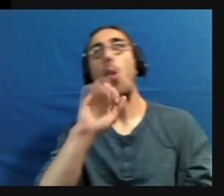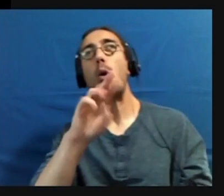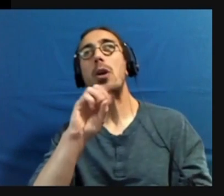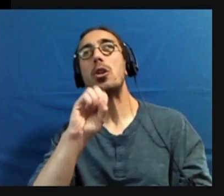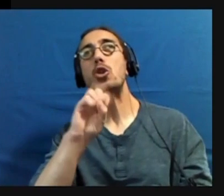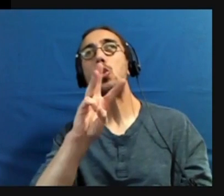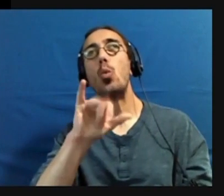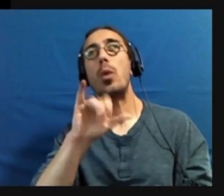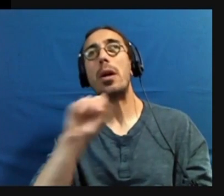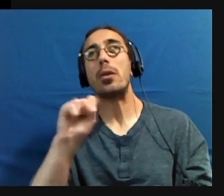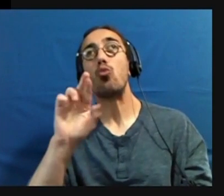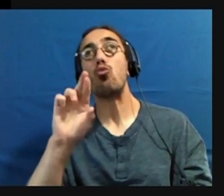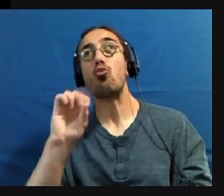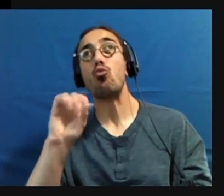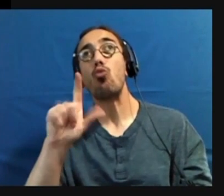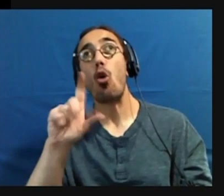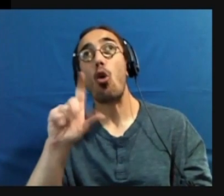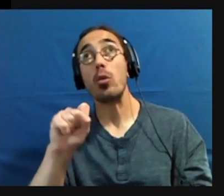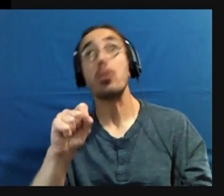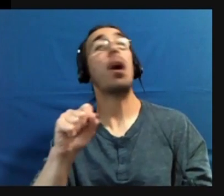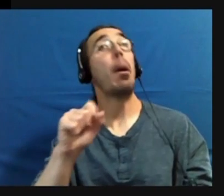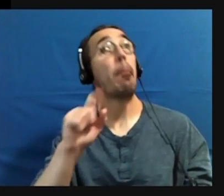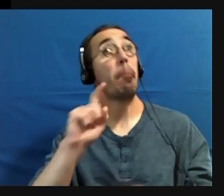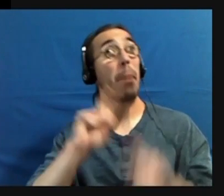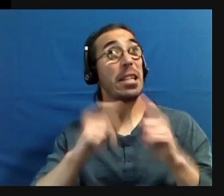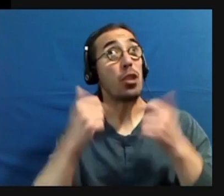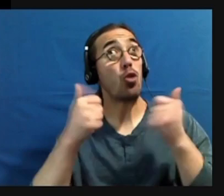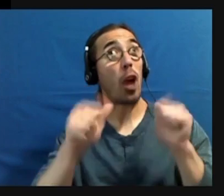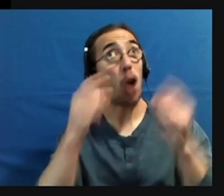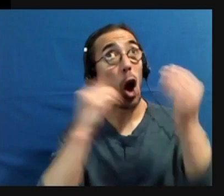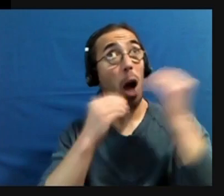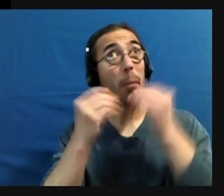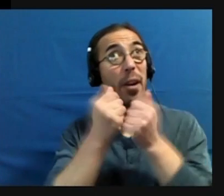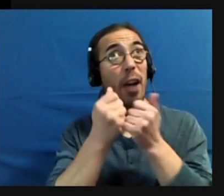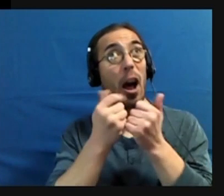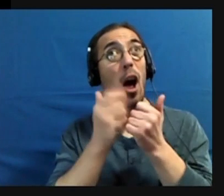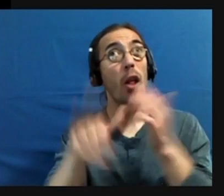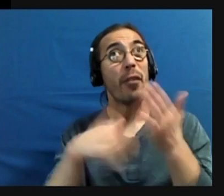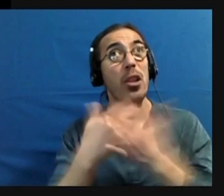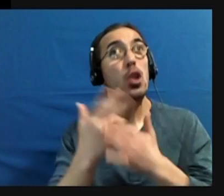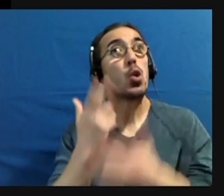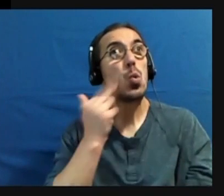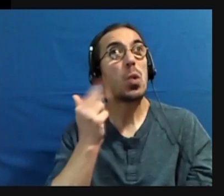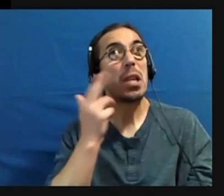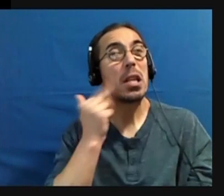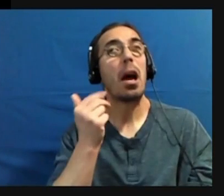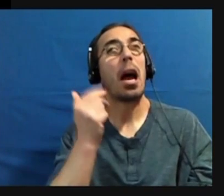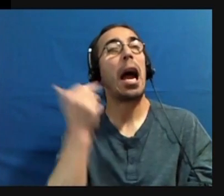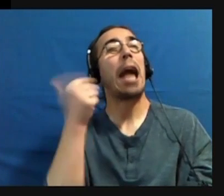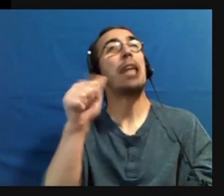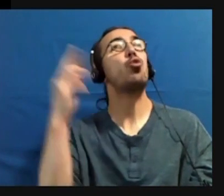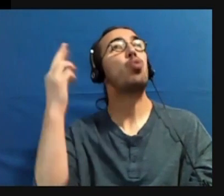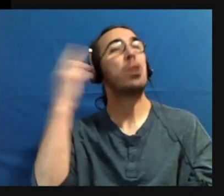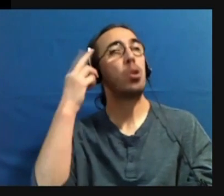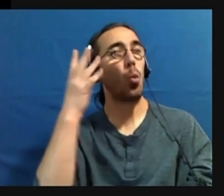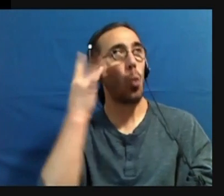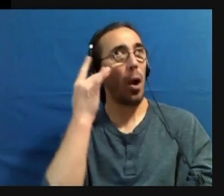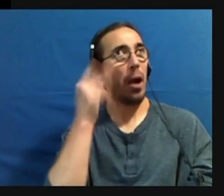to get the treat shoved in his mouth. Any advice to me on why he's doing this, even though he